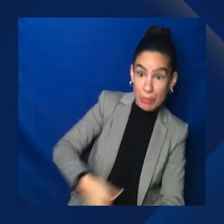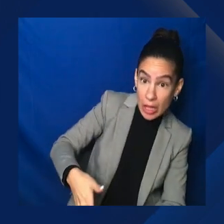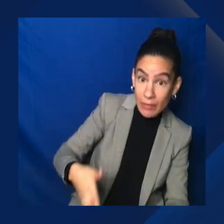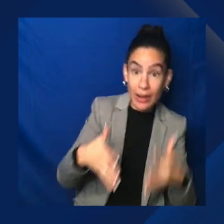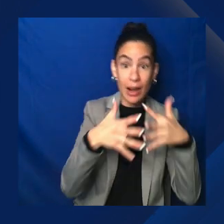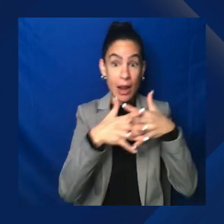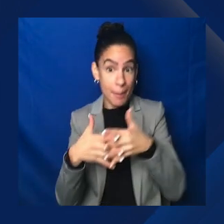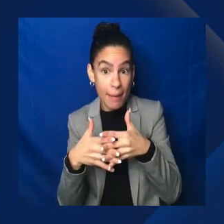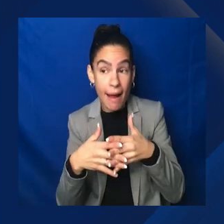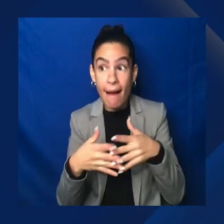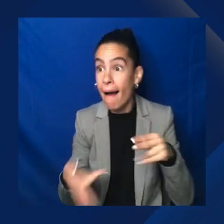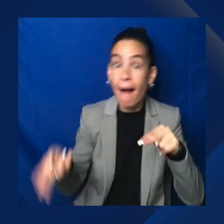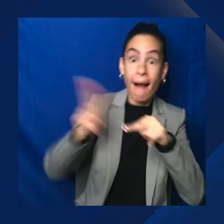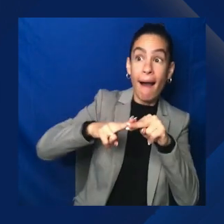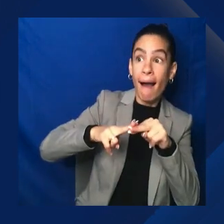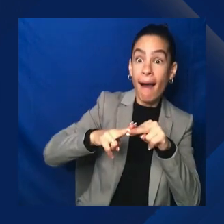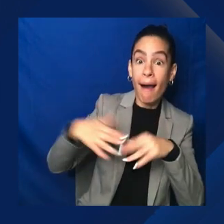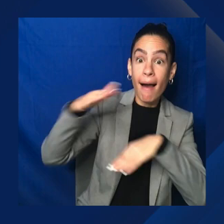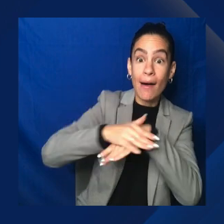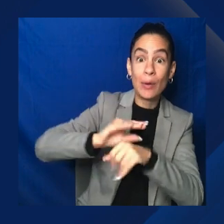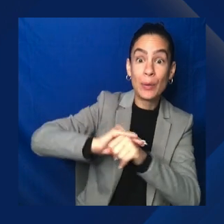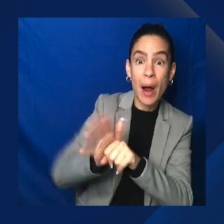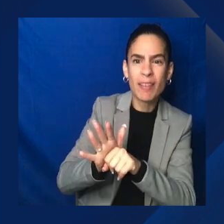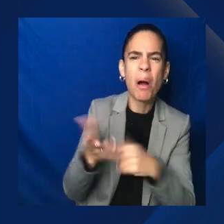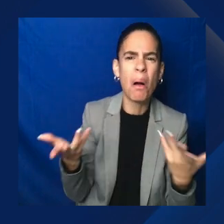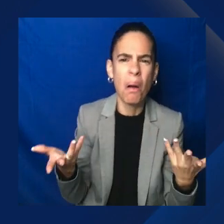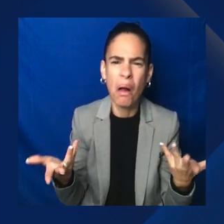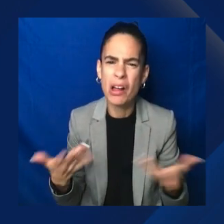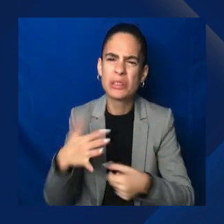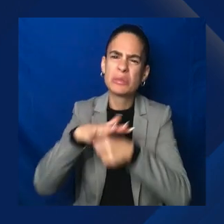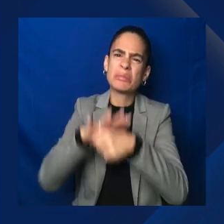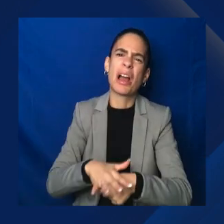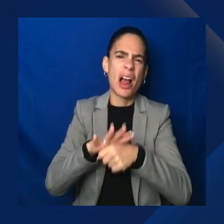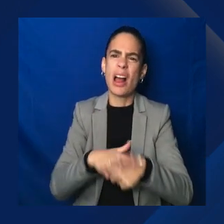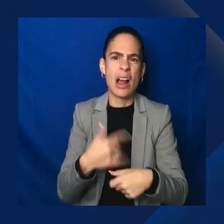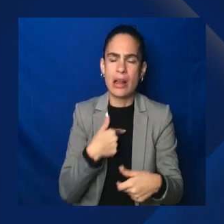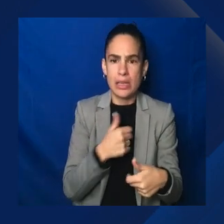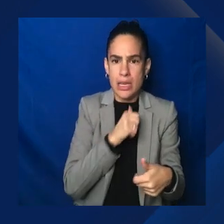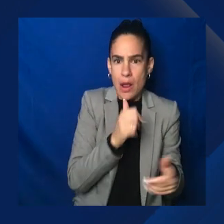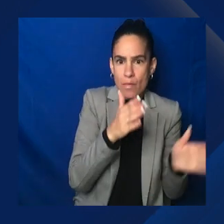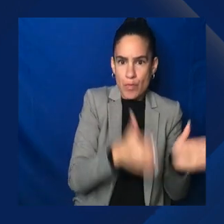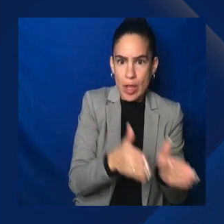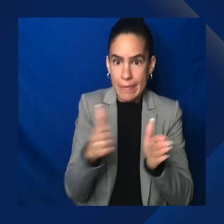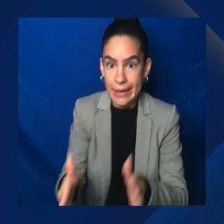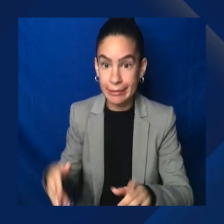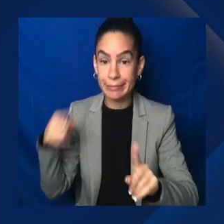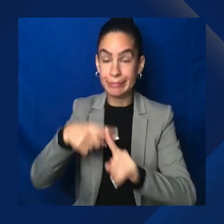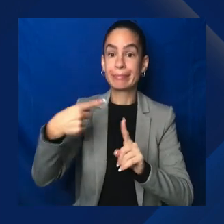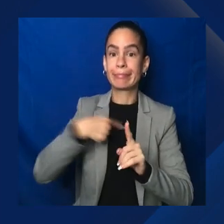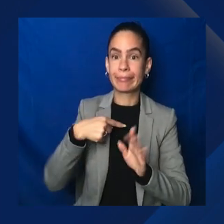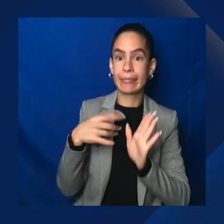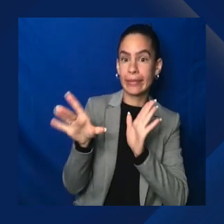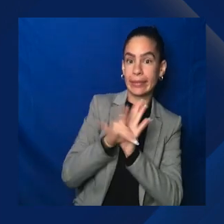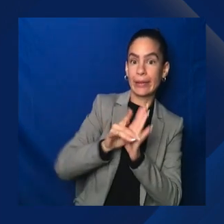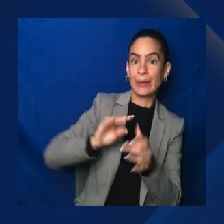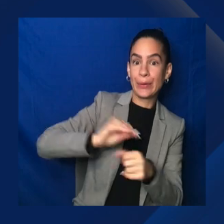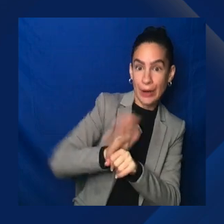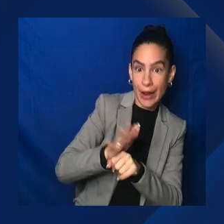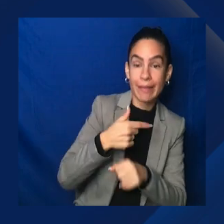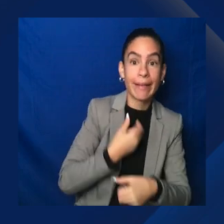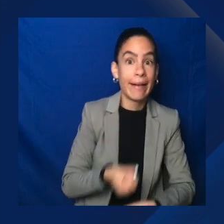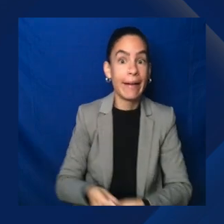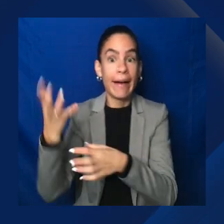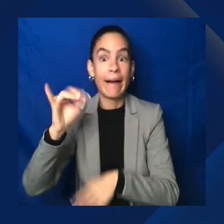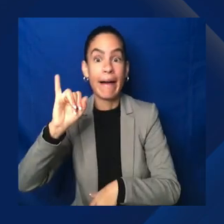was a level of stress I had not even been prepared for. And then to get COVID and be placed in ICU and placed on oxygen and away from all of